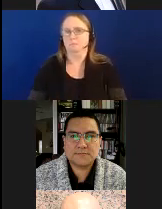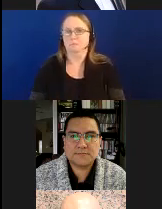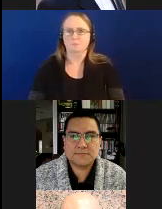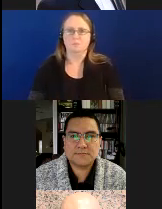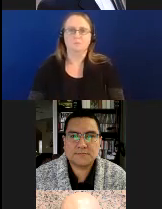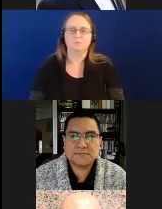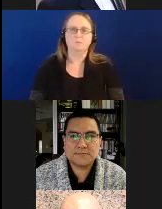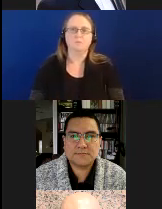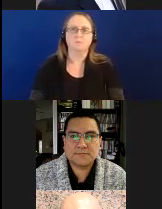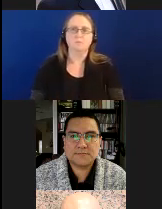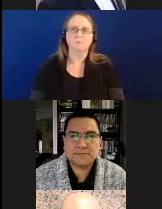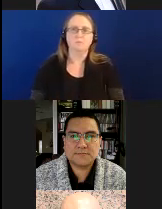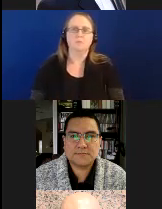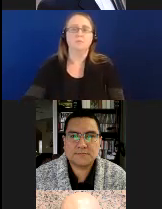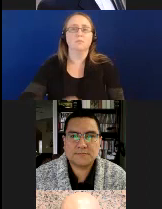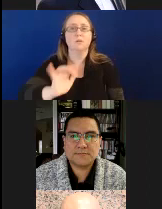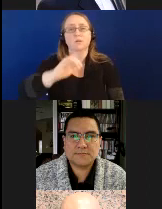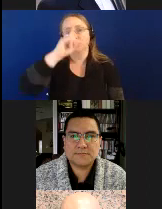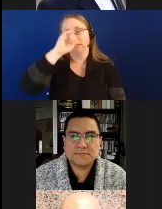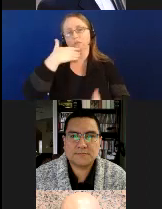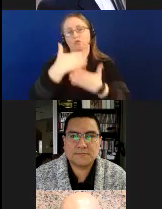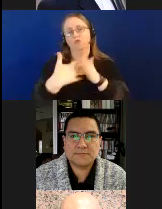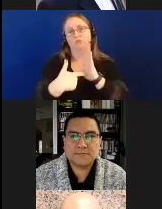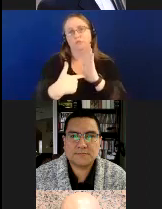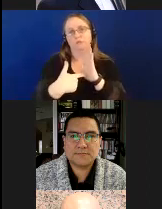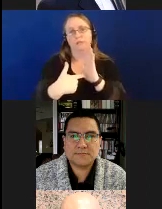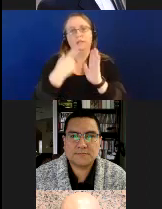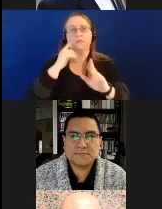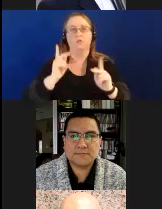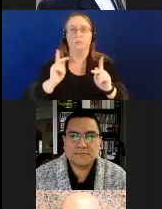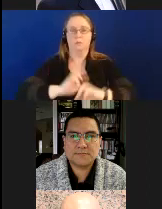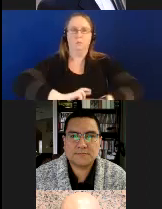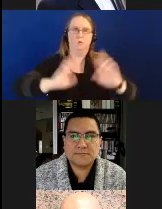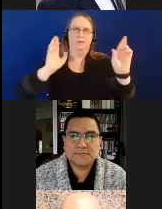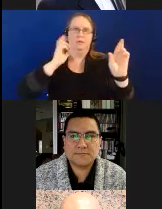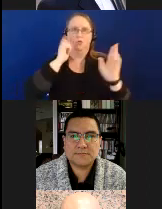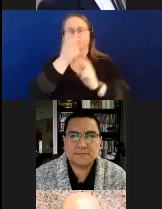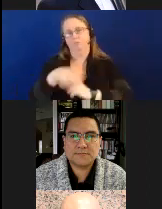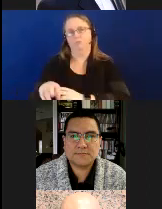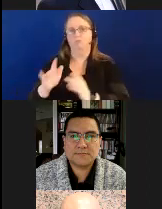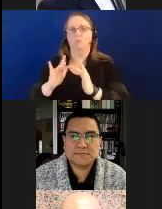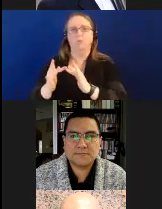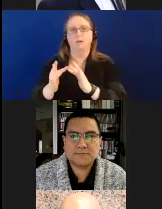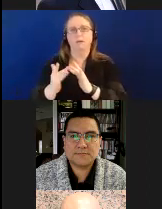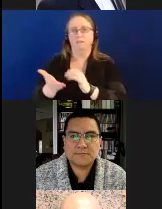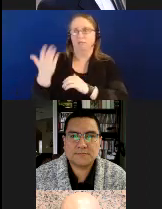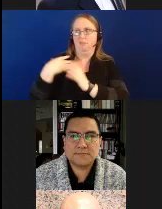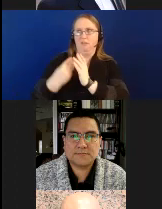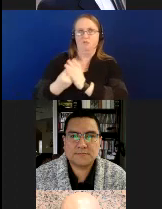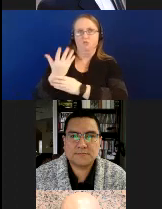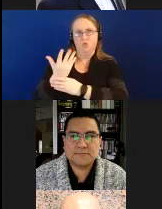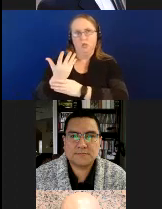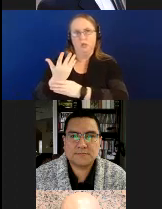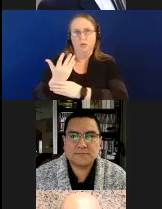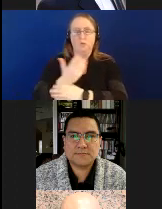promising, and I think a good indication of folks getting prepared for this, is that last spring, we saw a